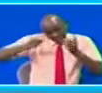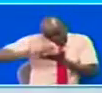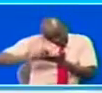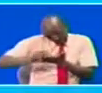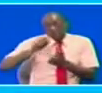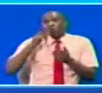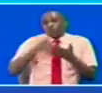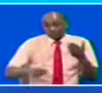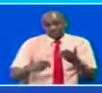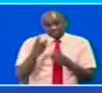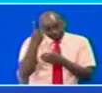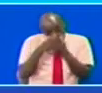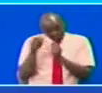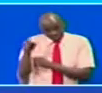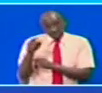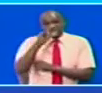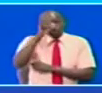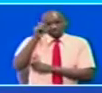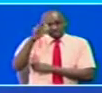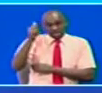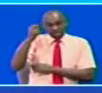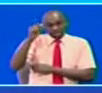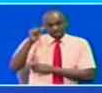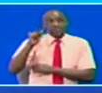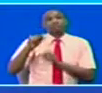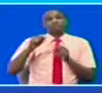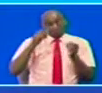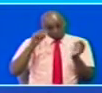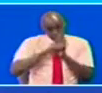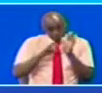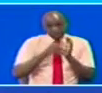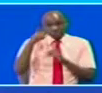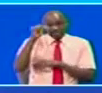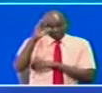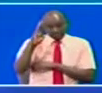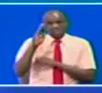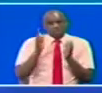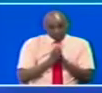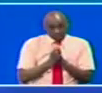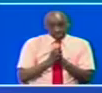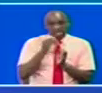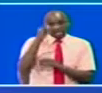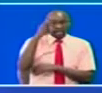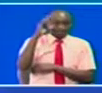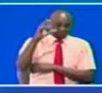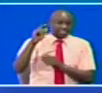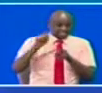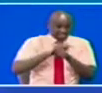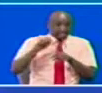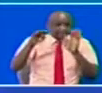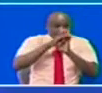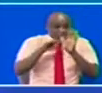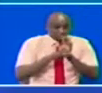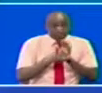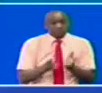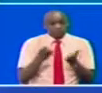together the Tujiajiri Enterprise Development Program of the KCB Foundation and Business Age, the IFC training program to improve